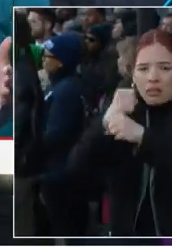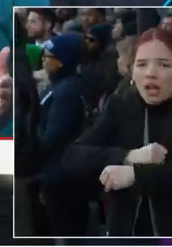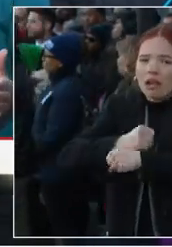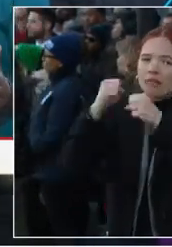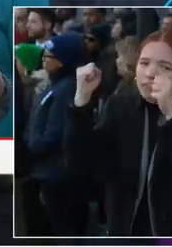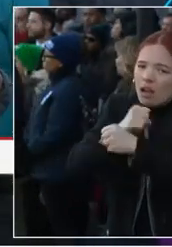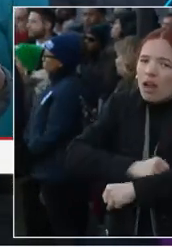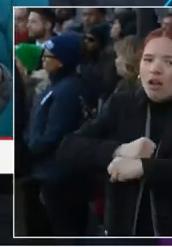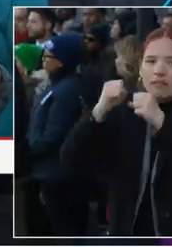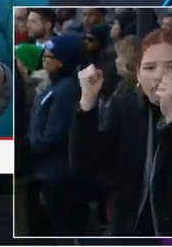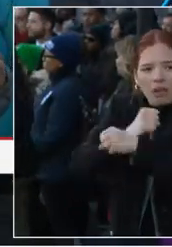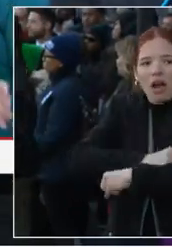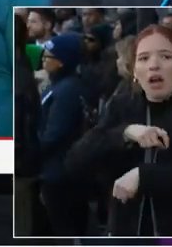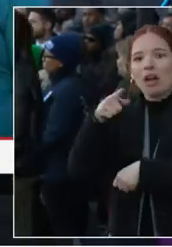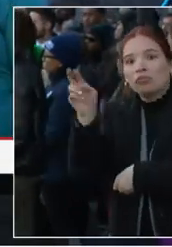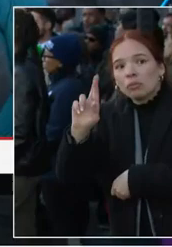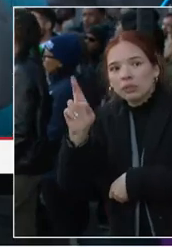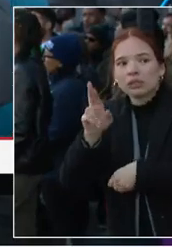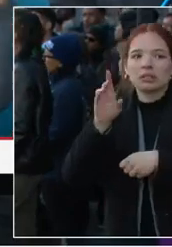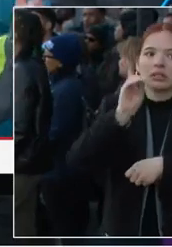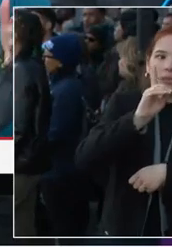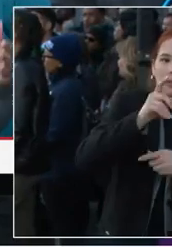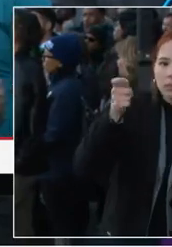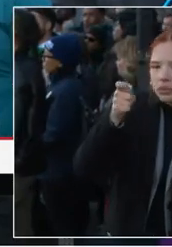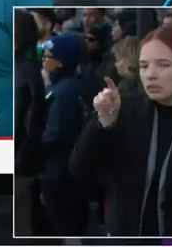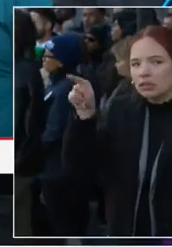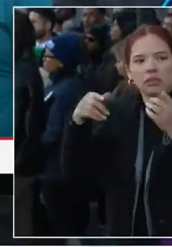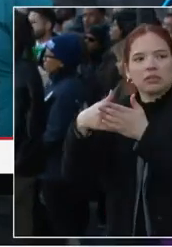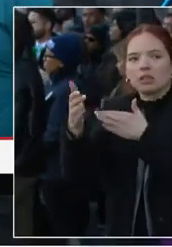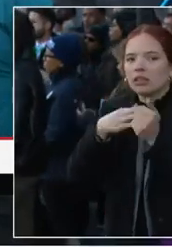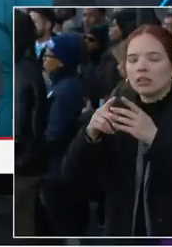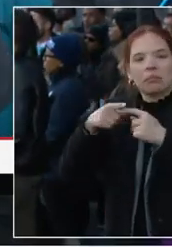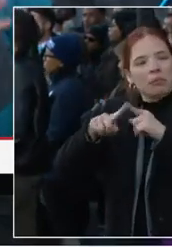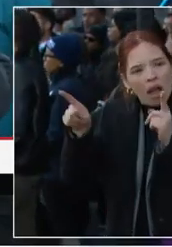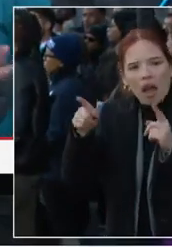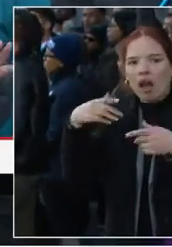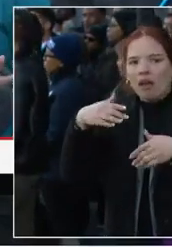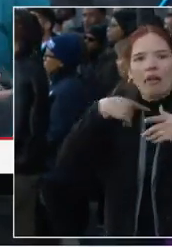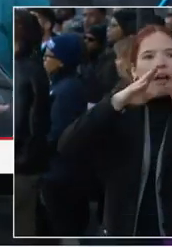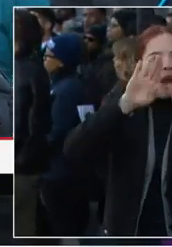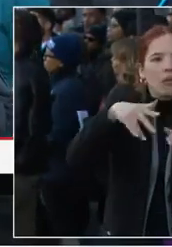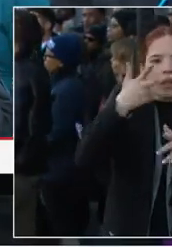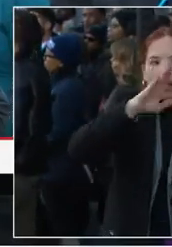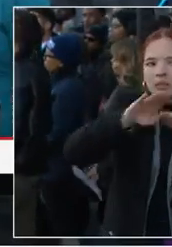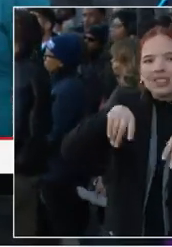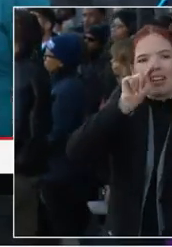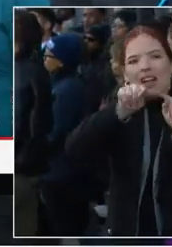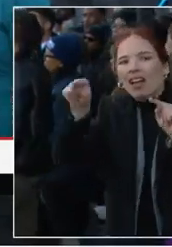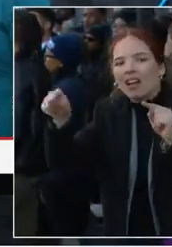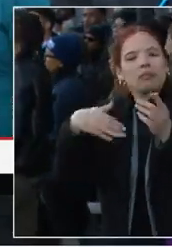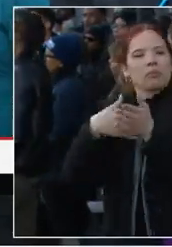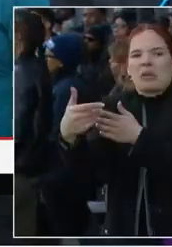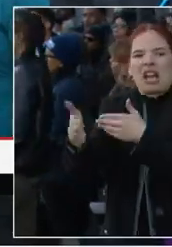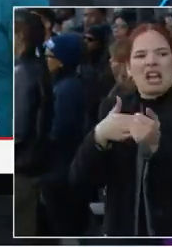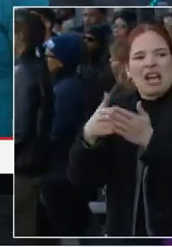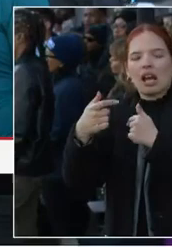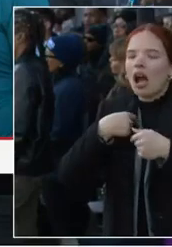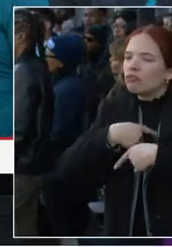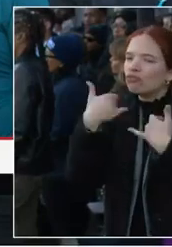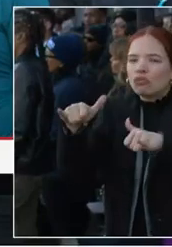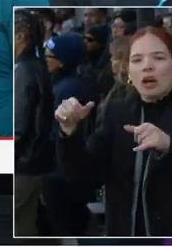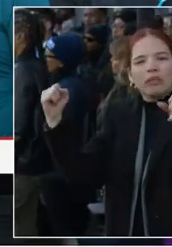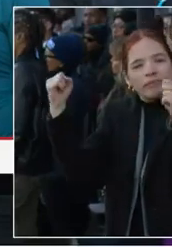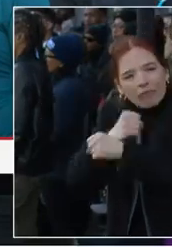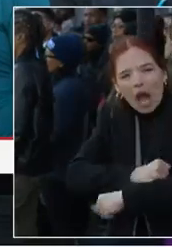in control and with Democrats in control, with all three houses and with no houses. We've still been fighting